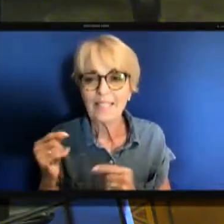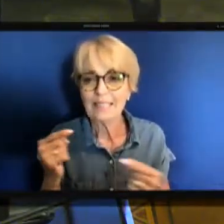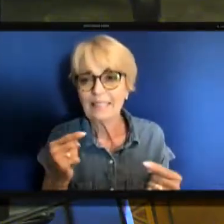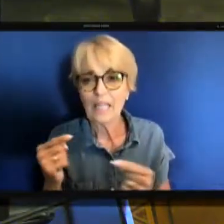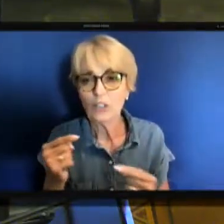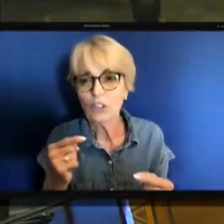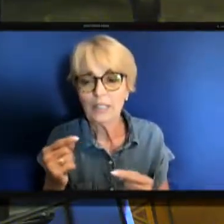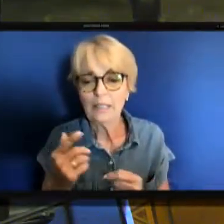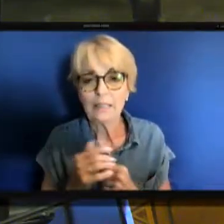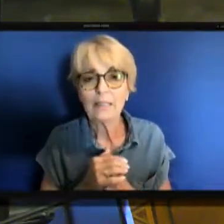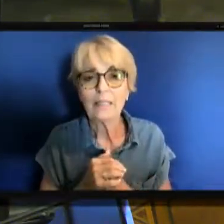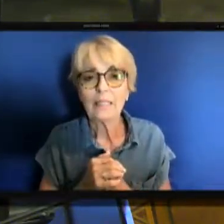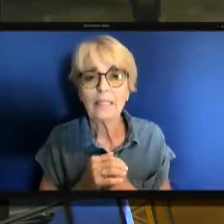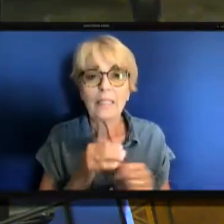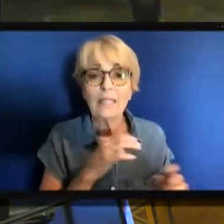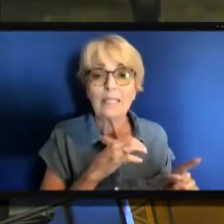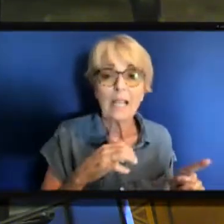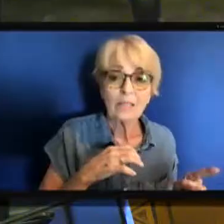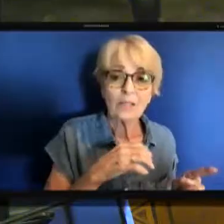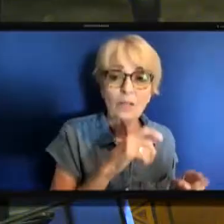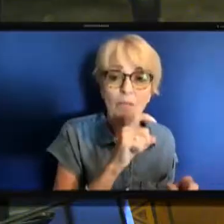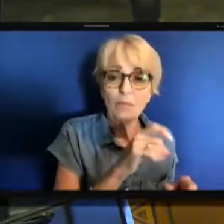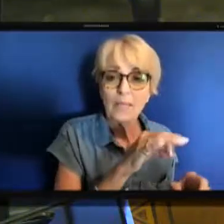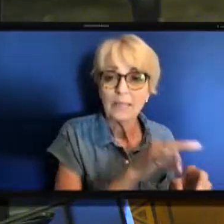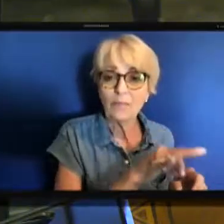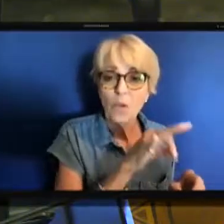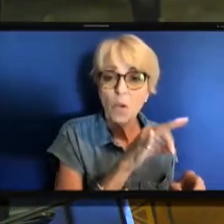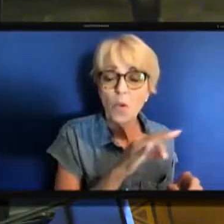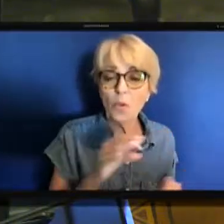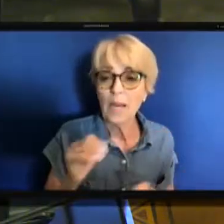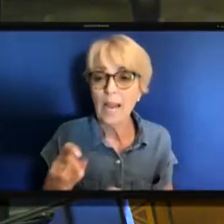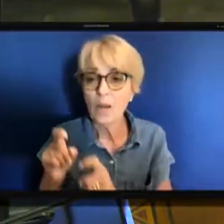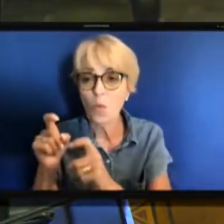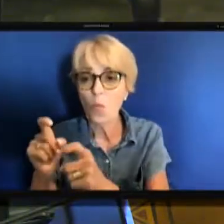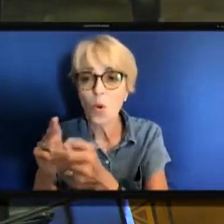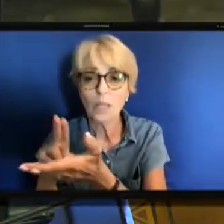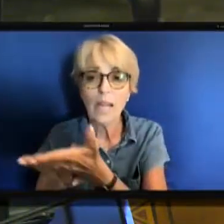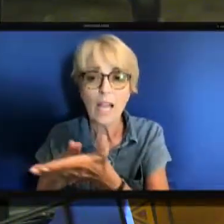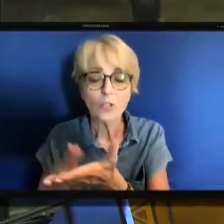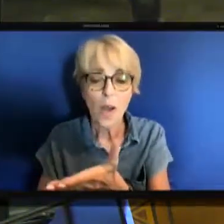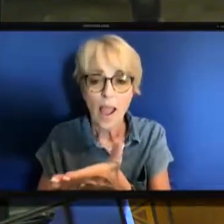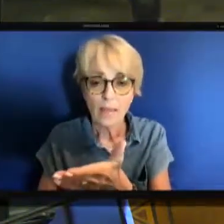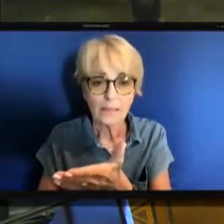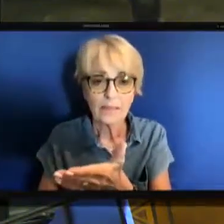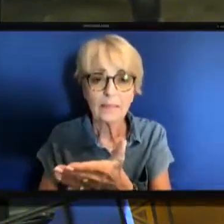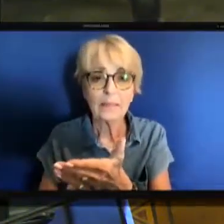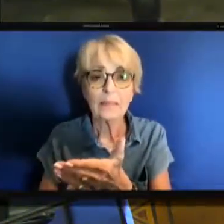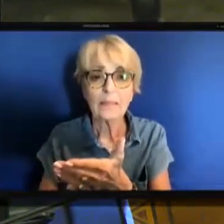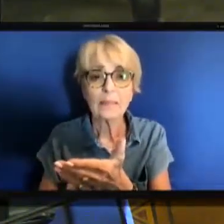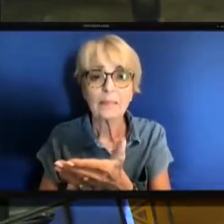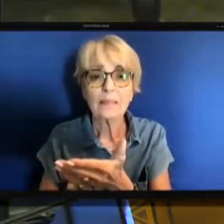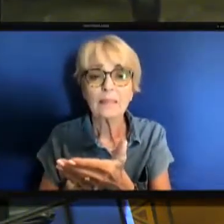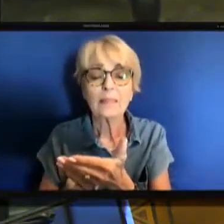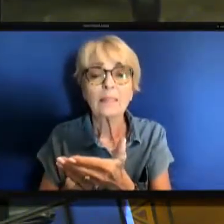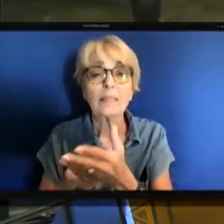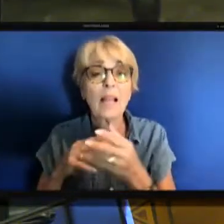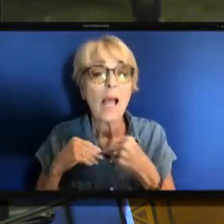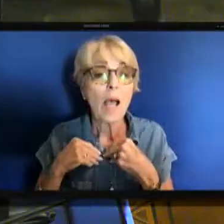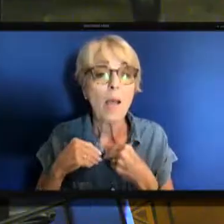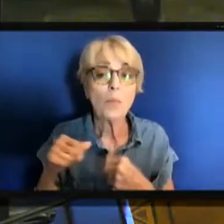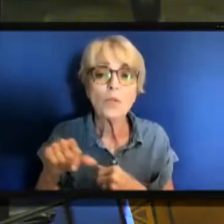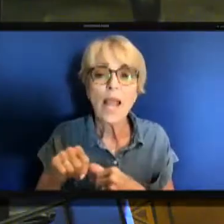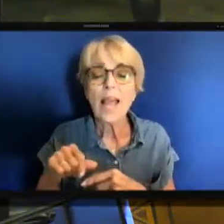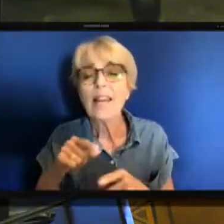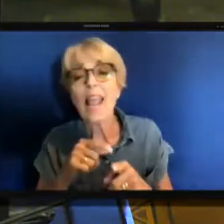between council having to vote an awarded contract up or down, while members also want to say, well, I want to see what the other